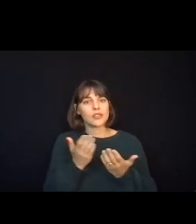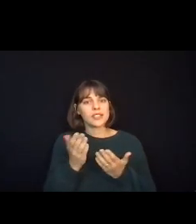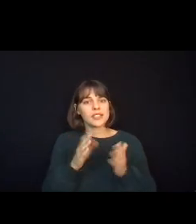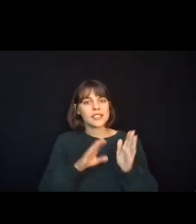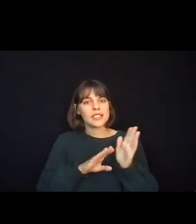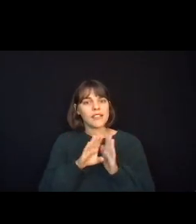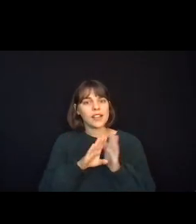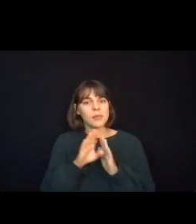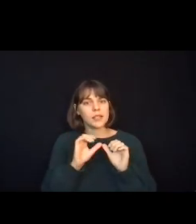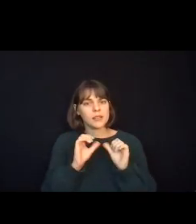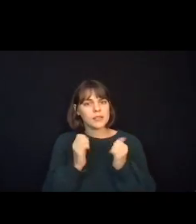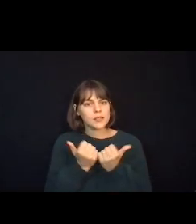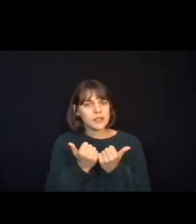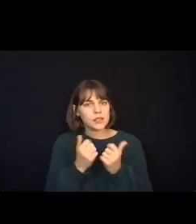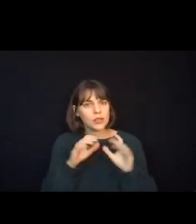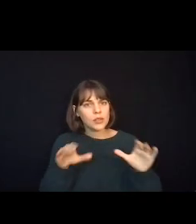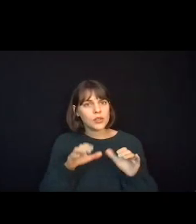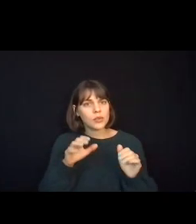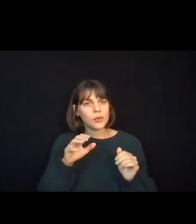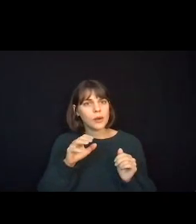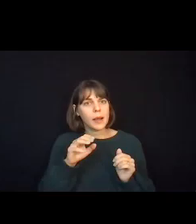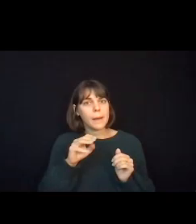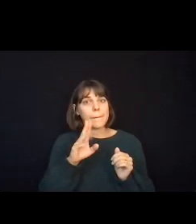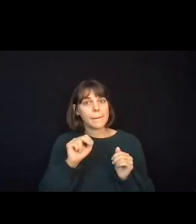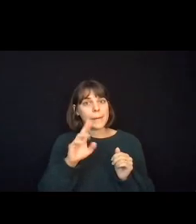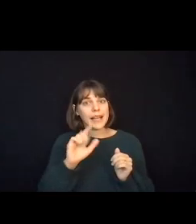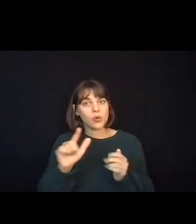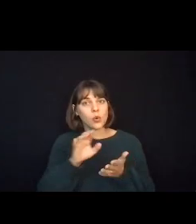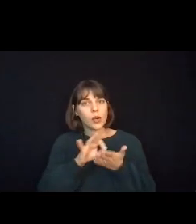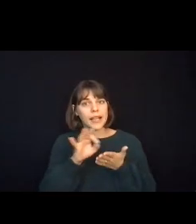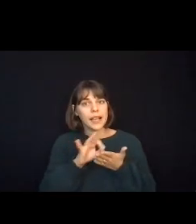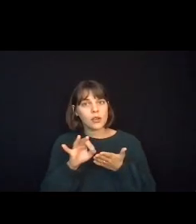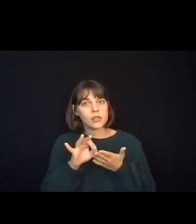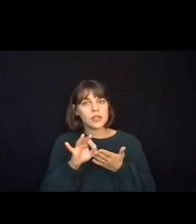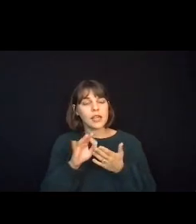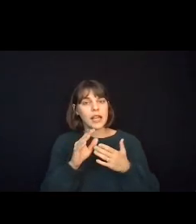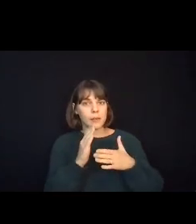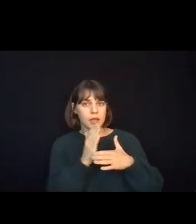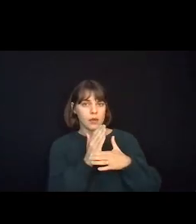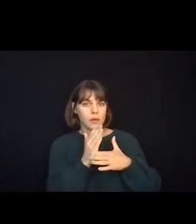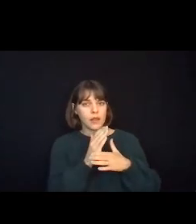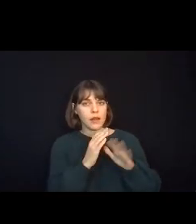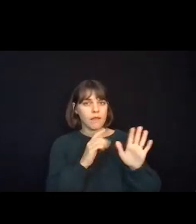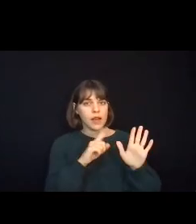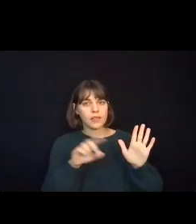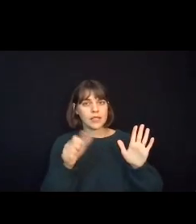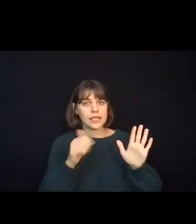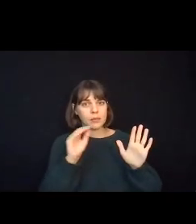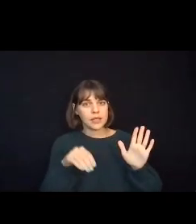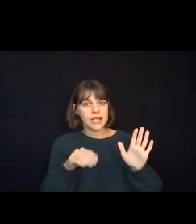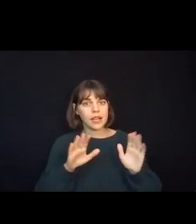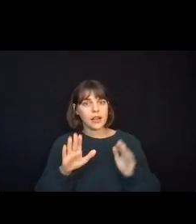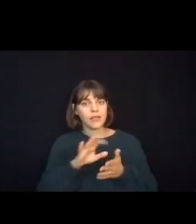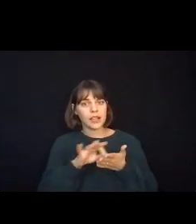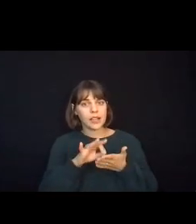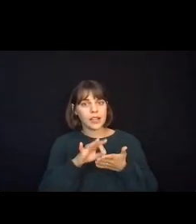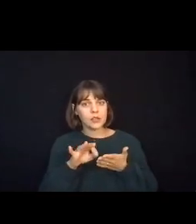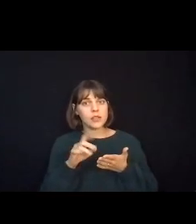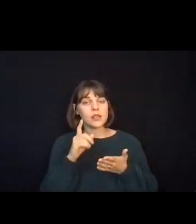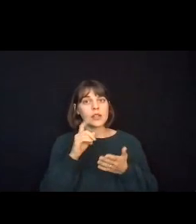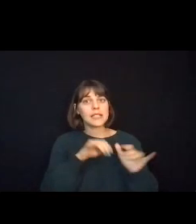and had them do manual counts, and we're within 5% in terms of their counts, in terms of the people boarding and what the automatic passenger